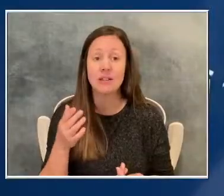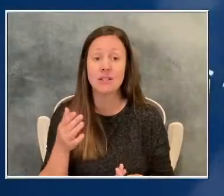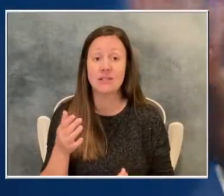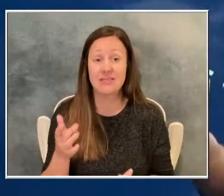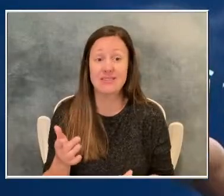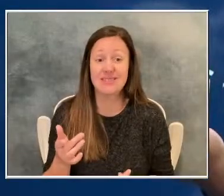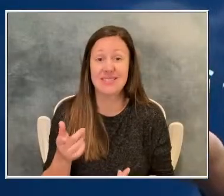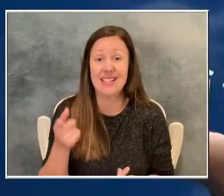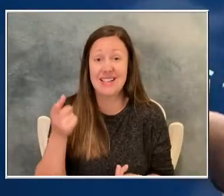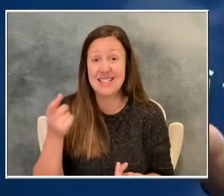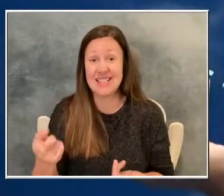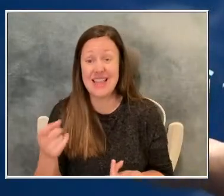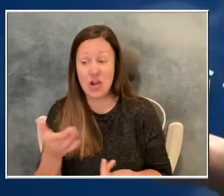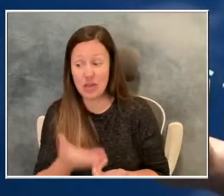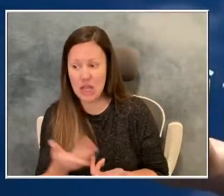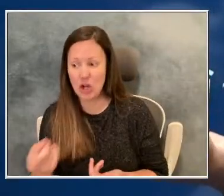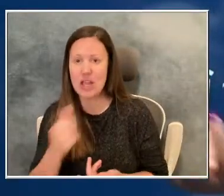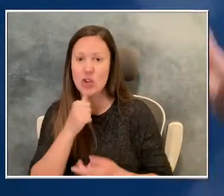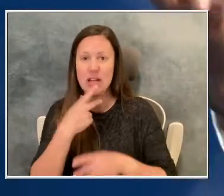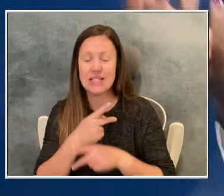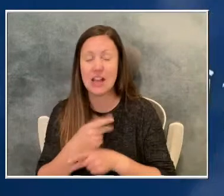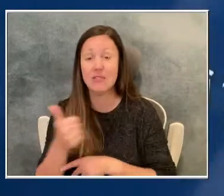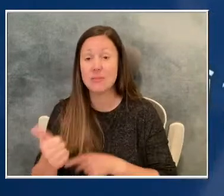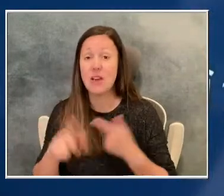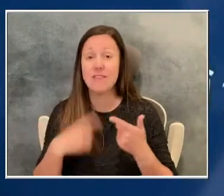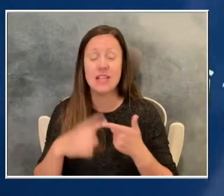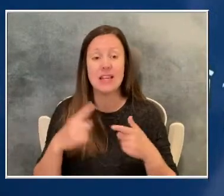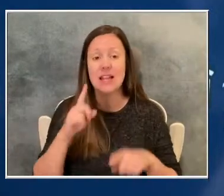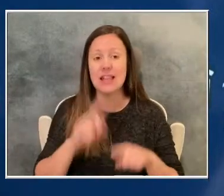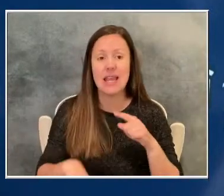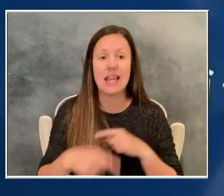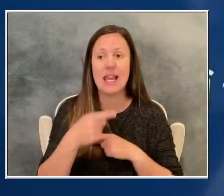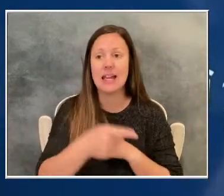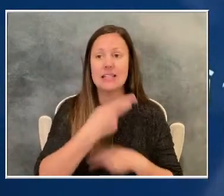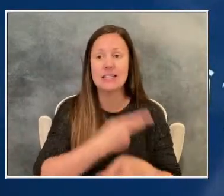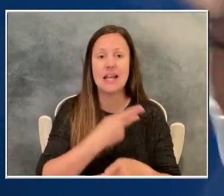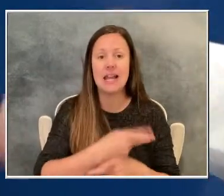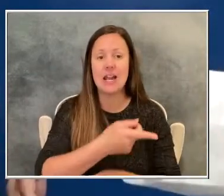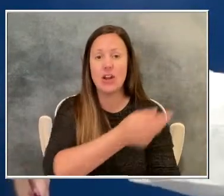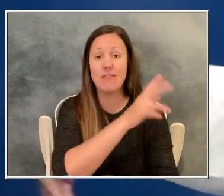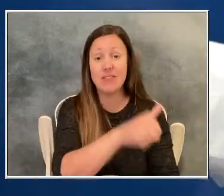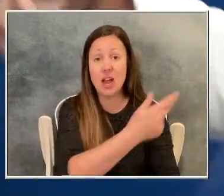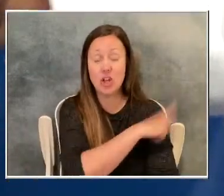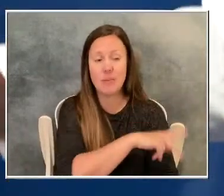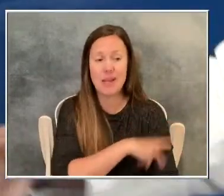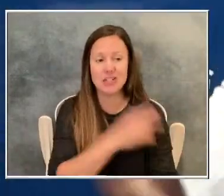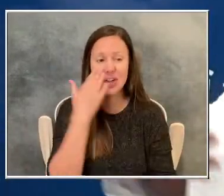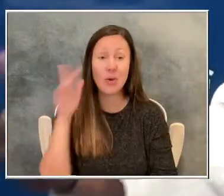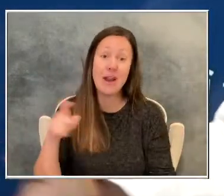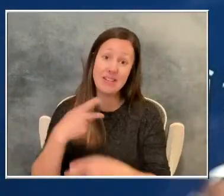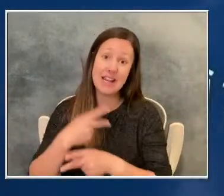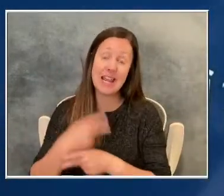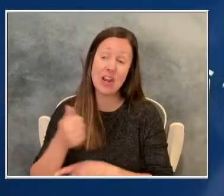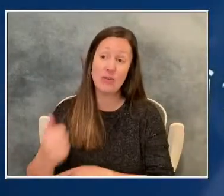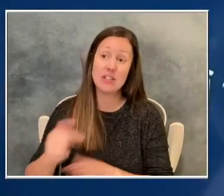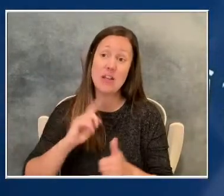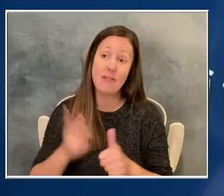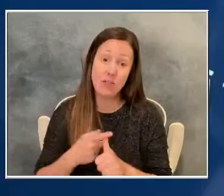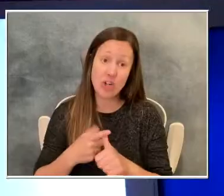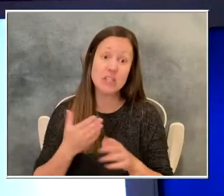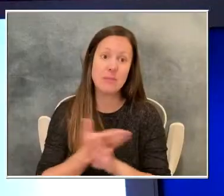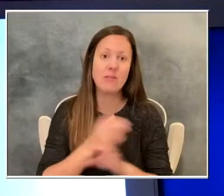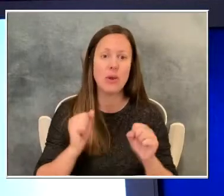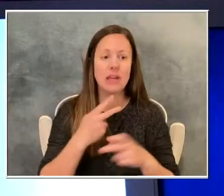care of themselves, they can't take care of the patient. It's the whole put your mask on first on the airplane before you Absolutely. put the mask on your child or your loved